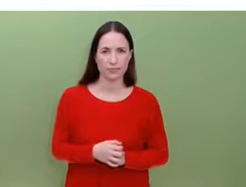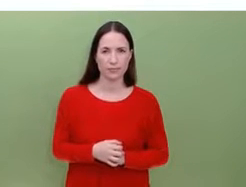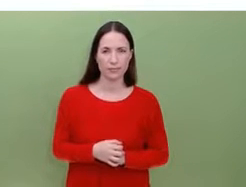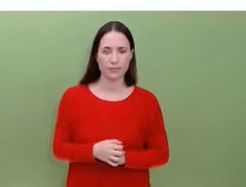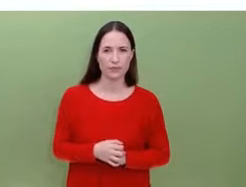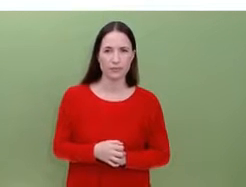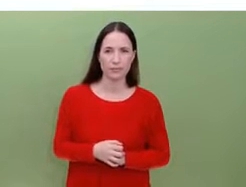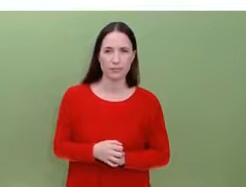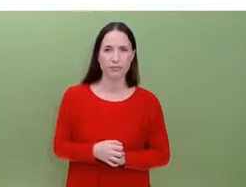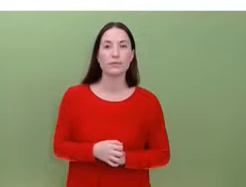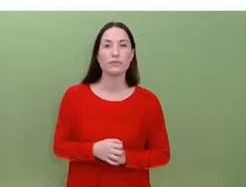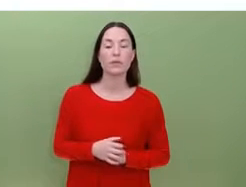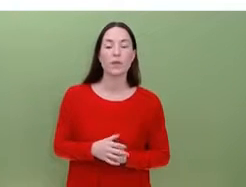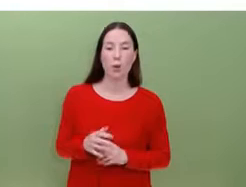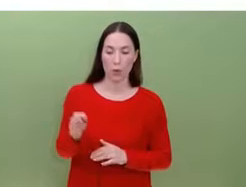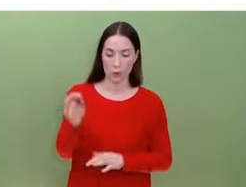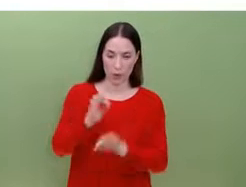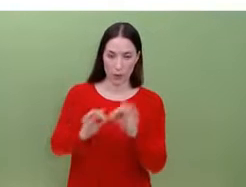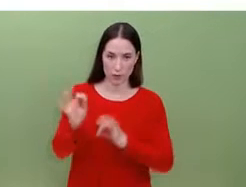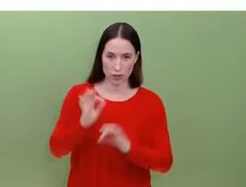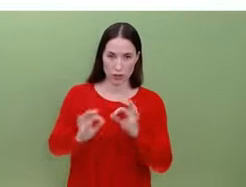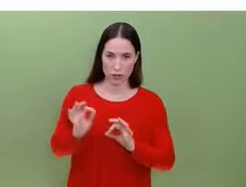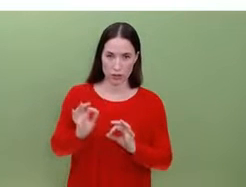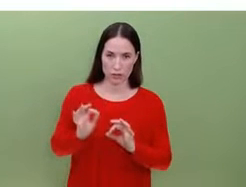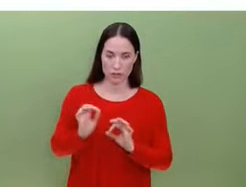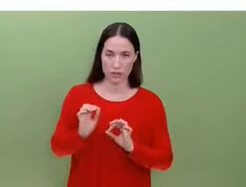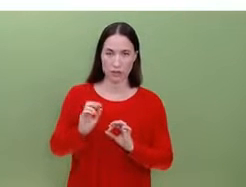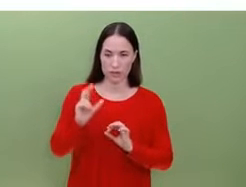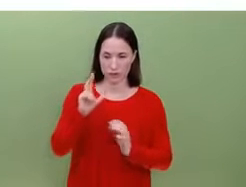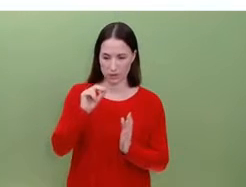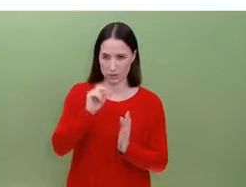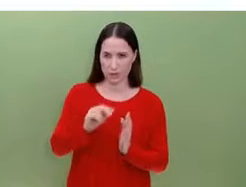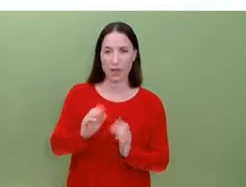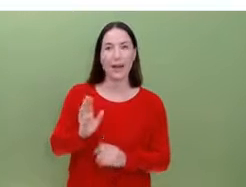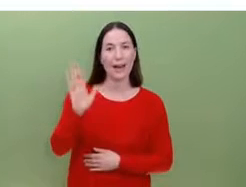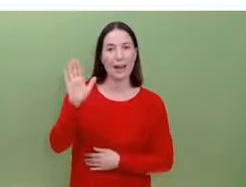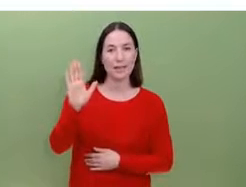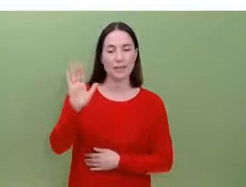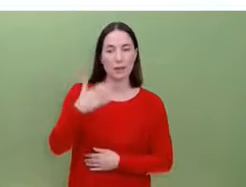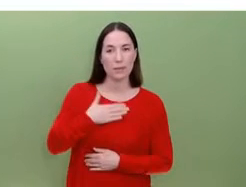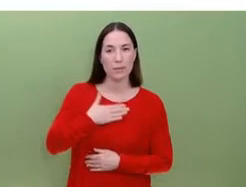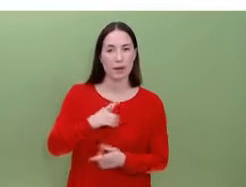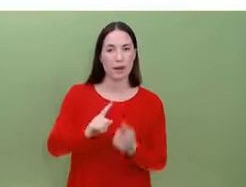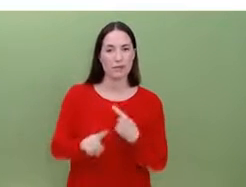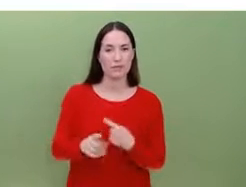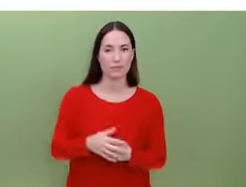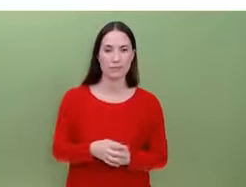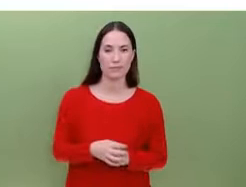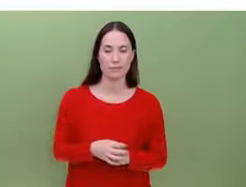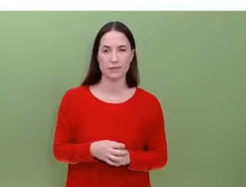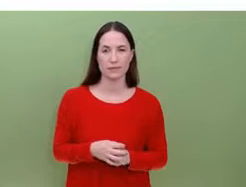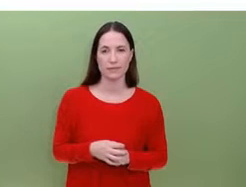some of the questions, and then Ian, just put your hand up if you fancy answering this, if that's okay. So the first